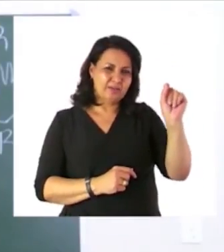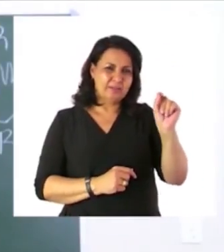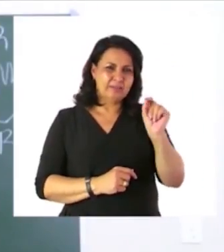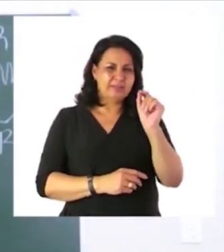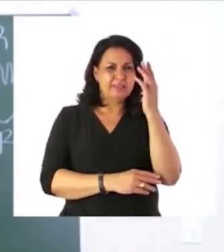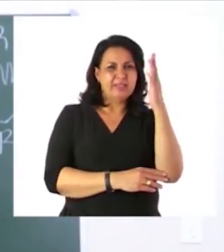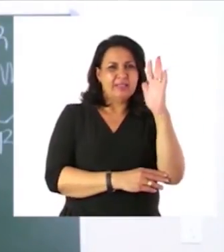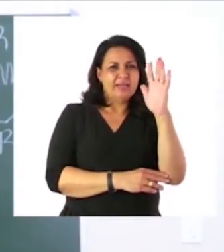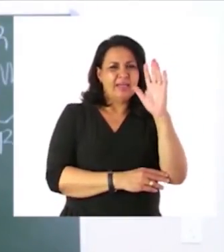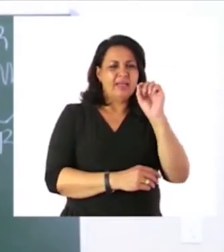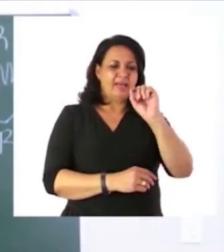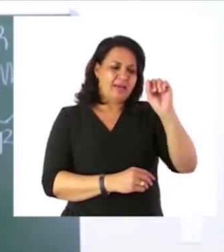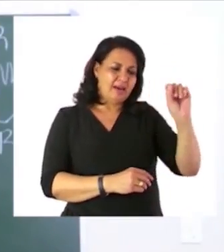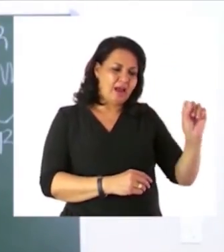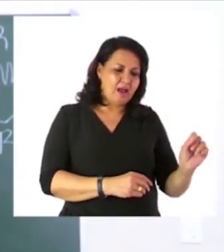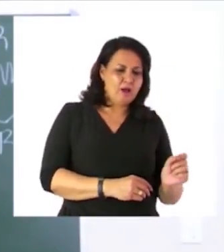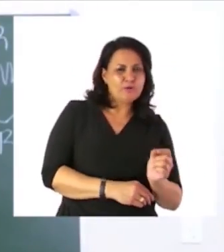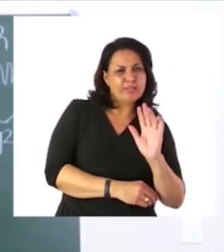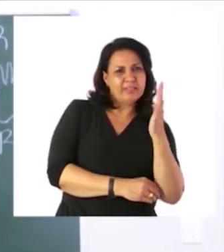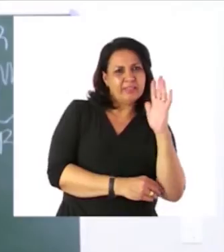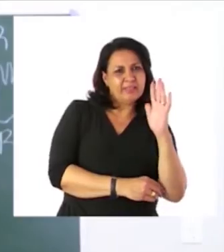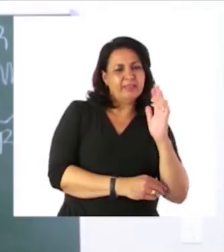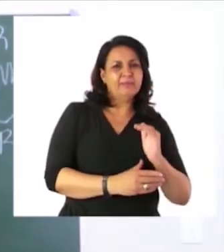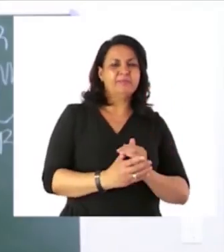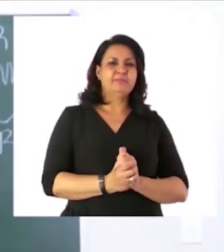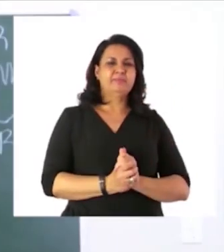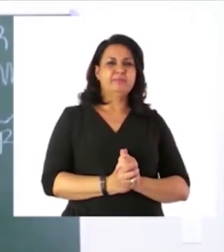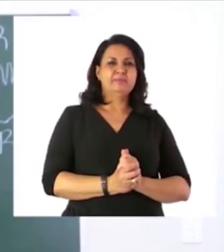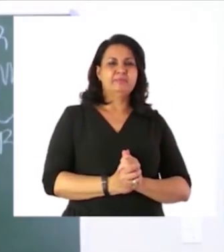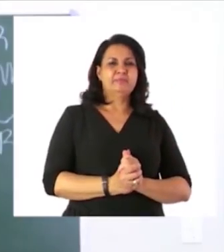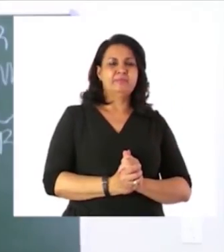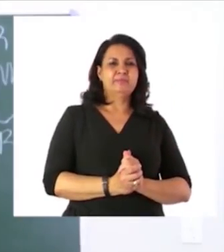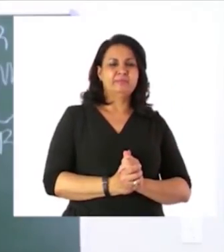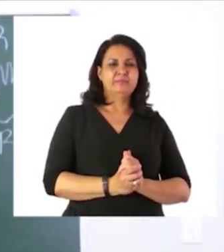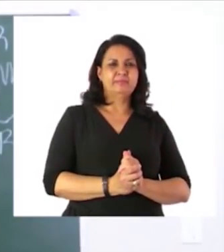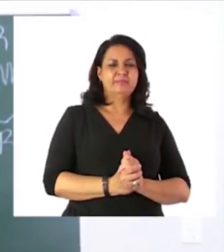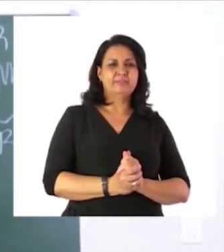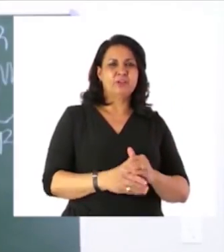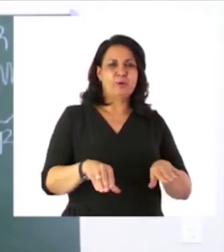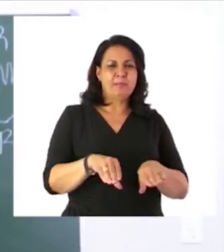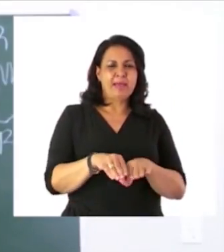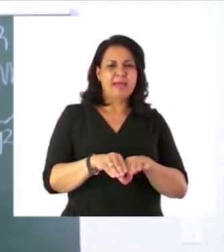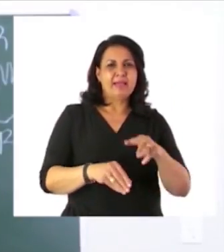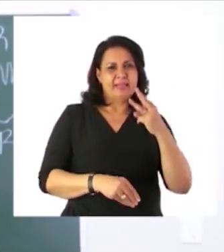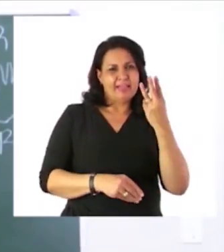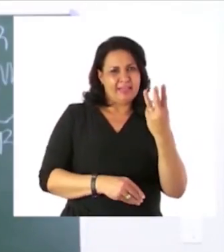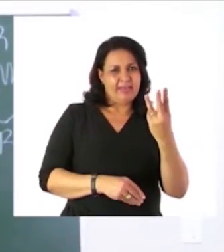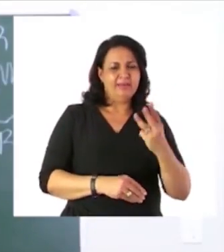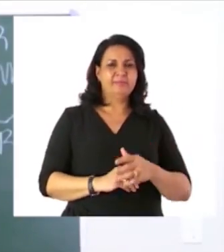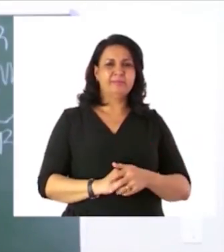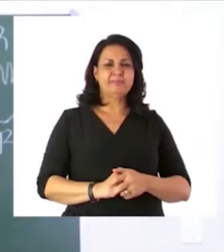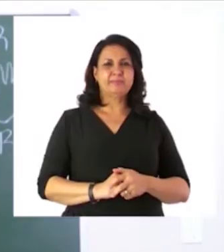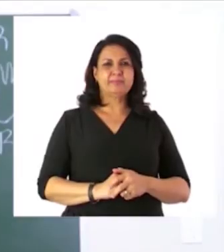around the tree that's the way we make a three well done